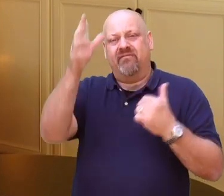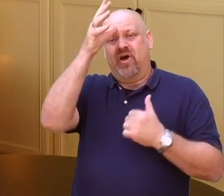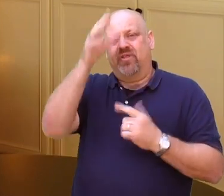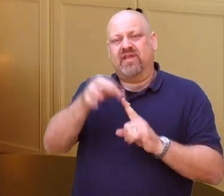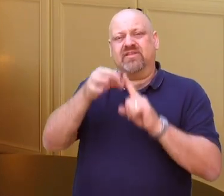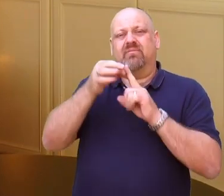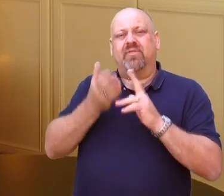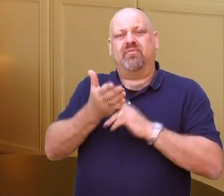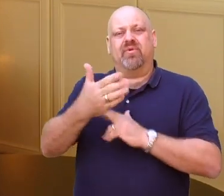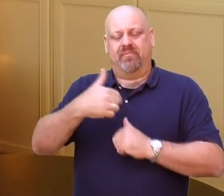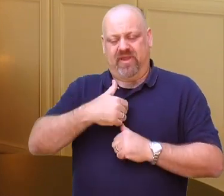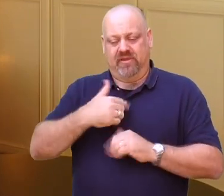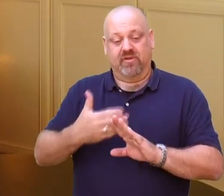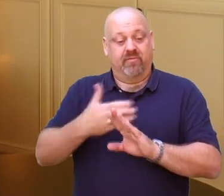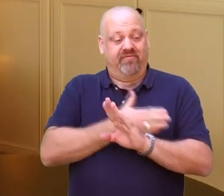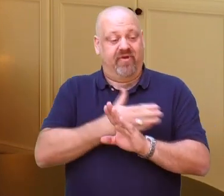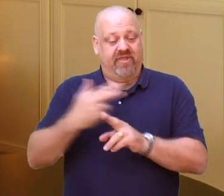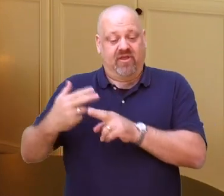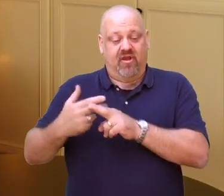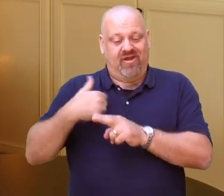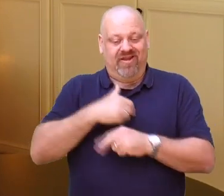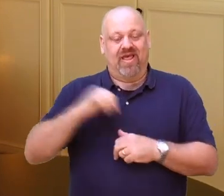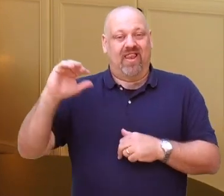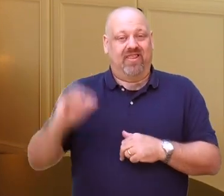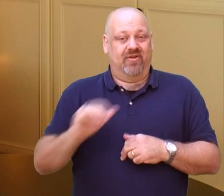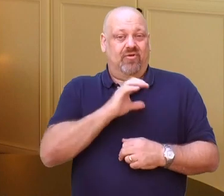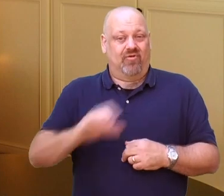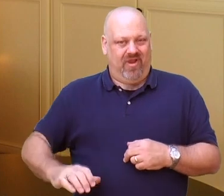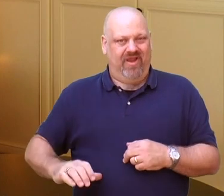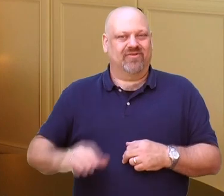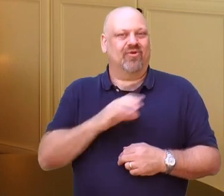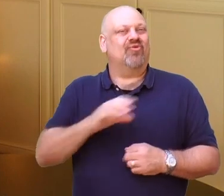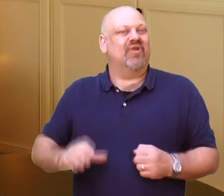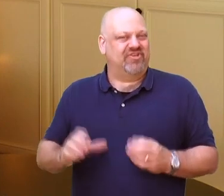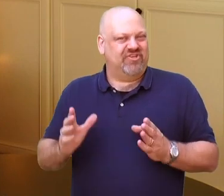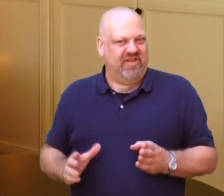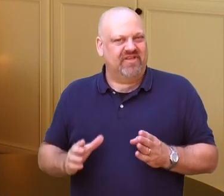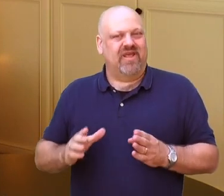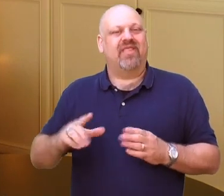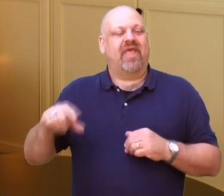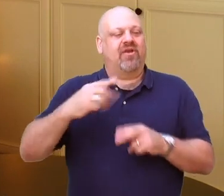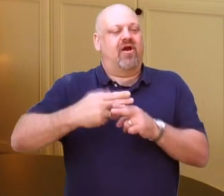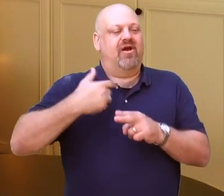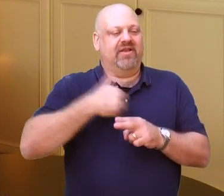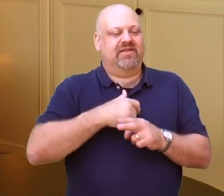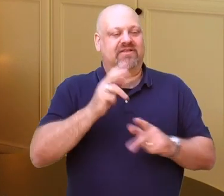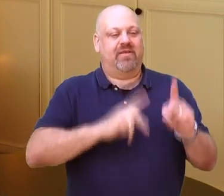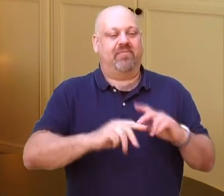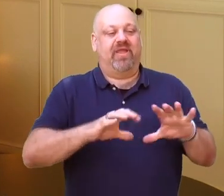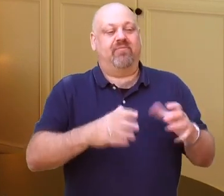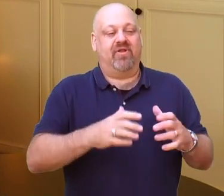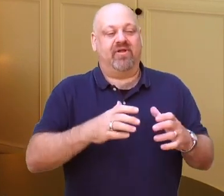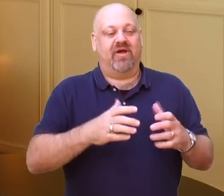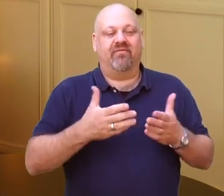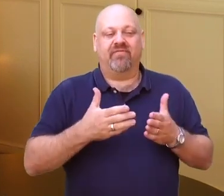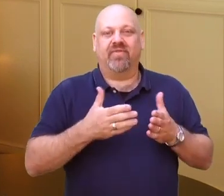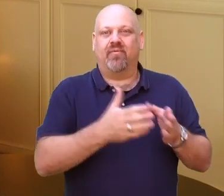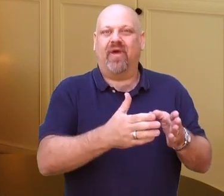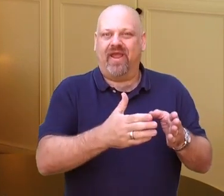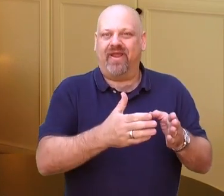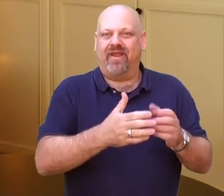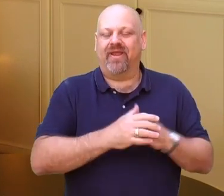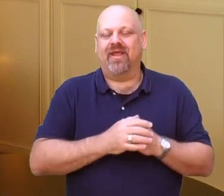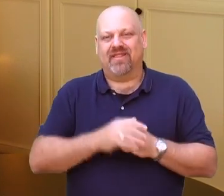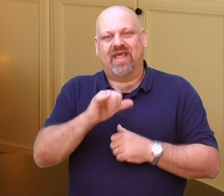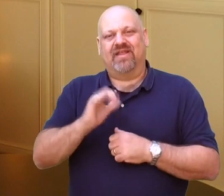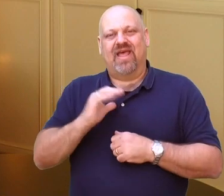called little Christs or Christians, we were called the people of the way. That's our legacy. But look at